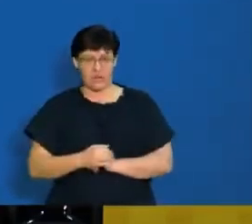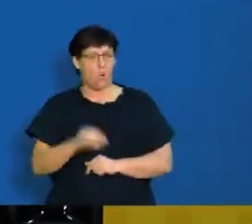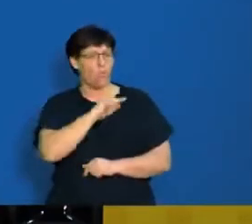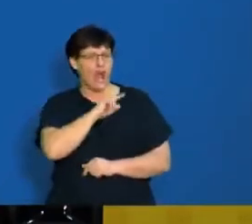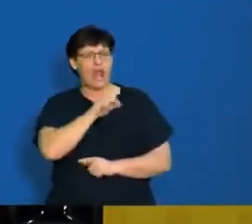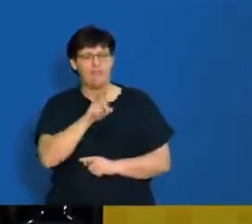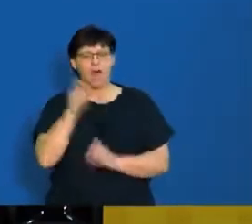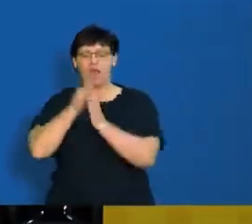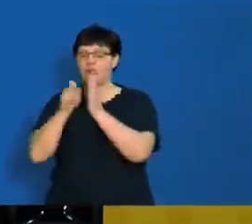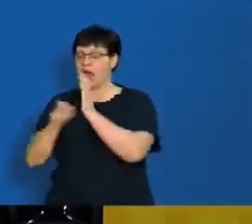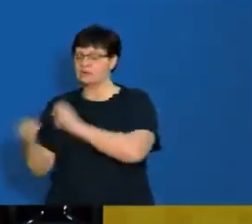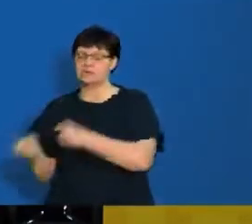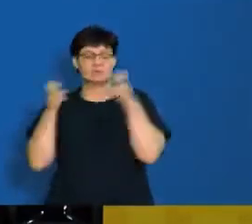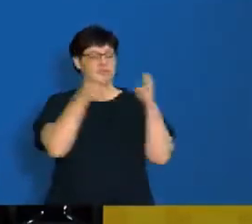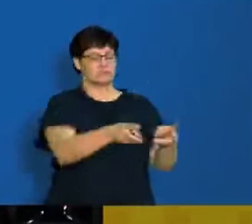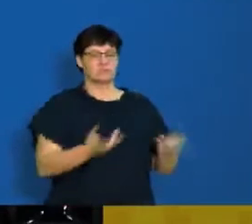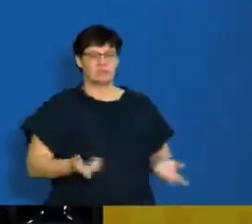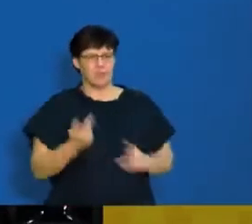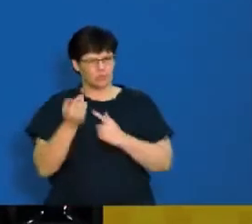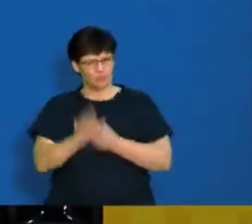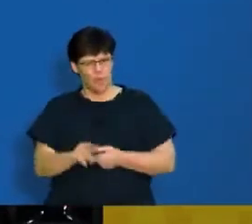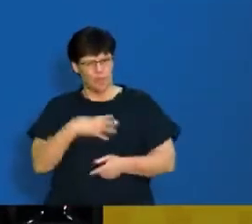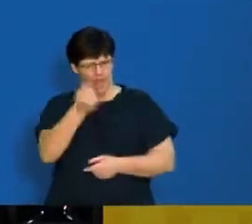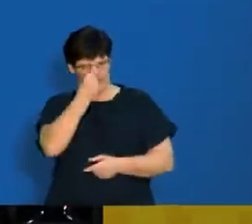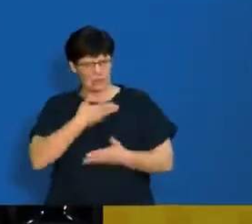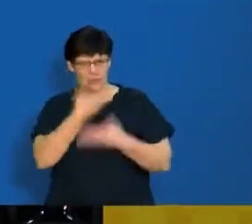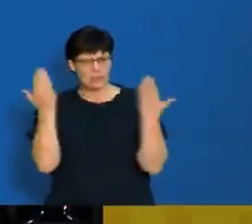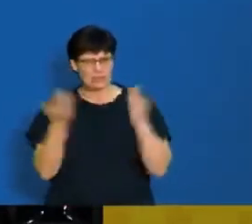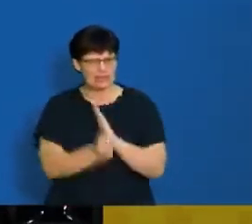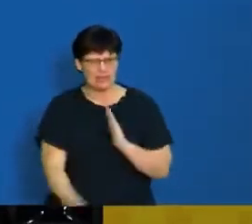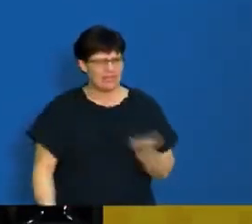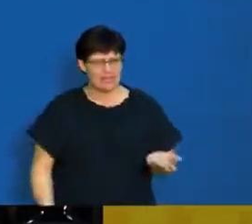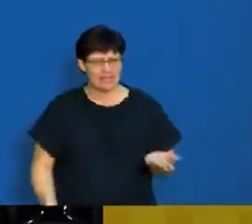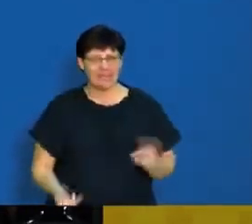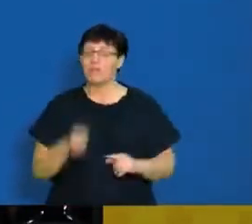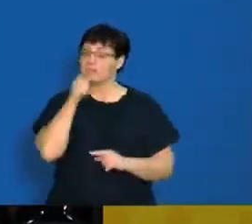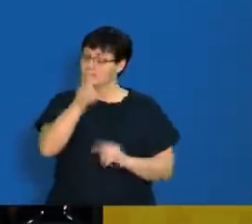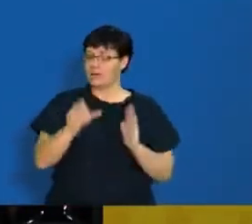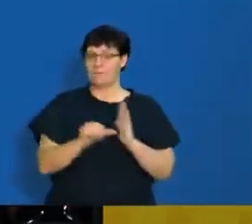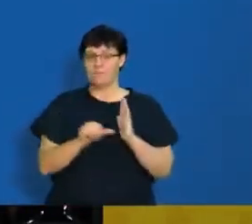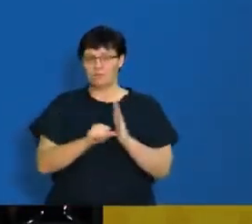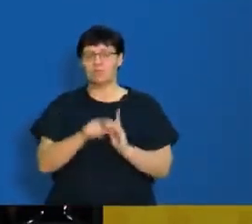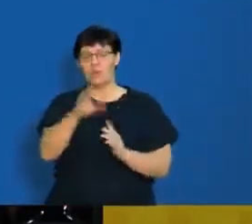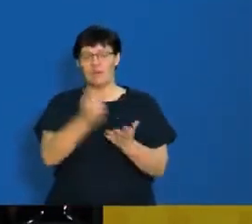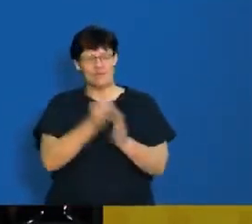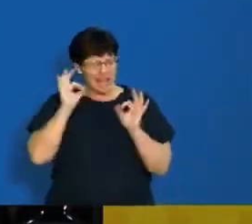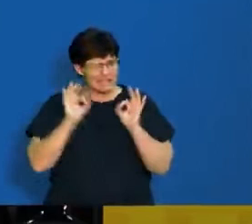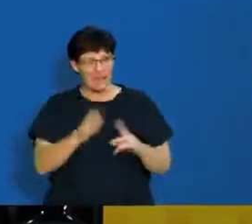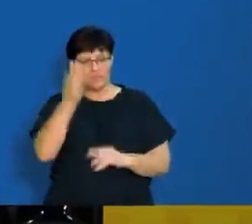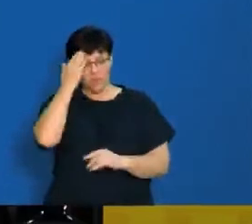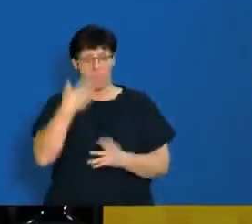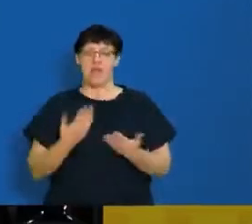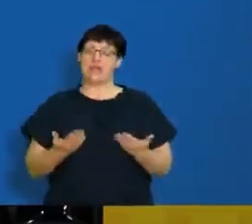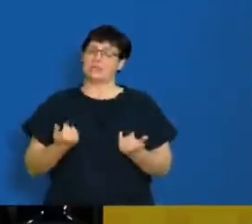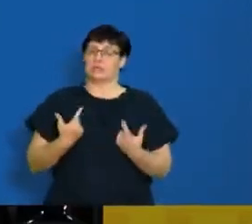just rewrite the source, you are not showing any of those skills. So it's very important that you know exactly what you are expected